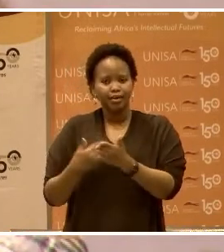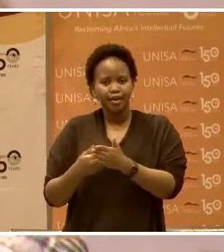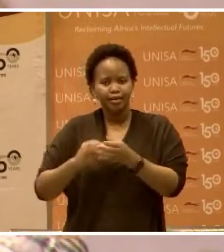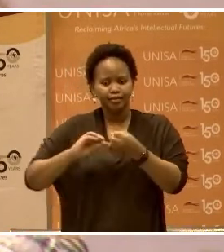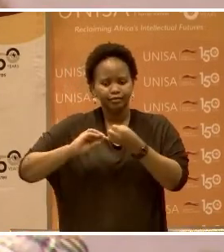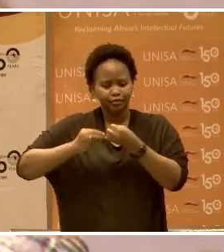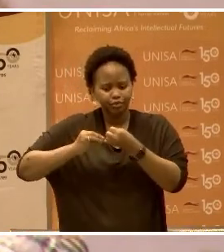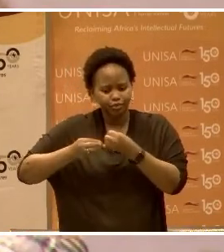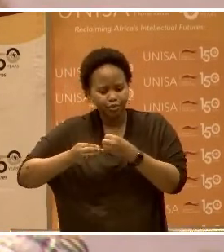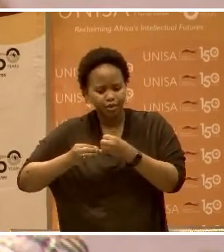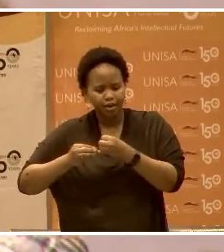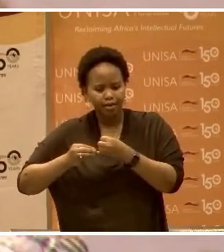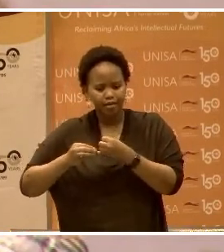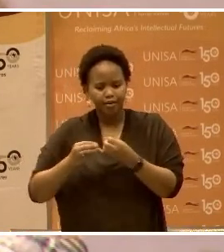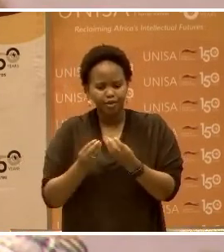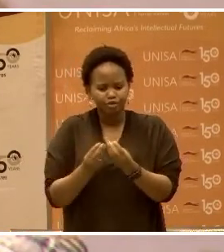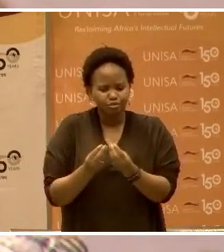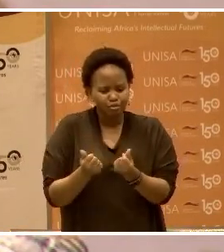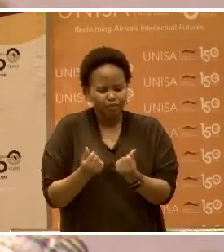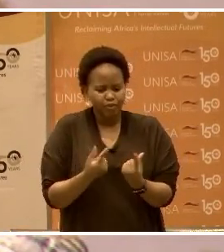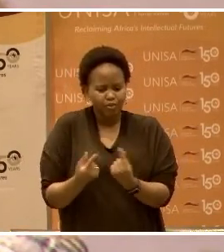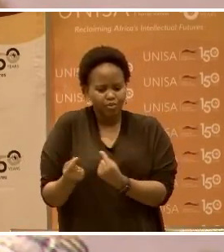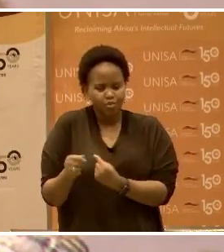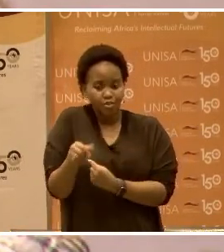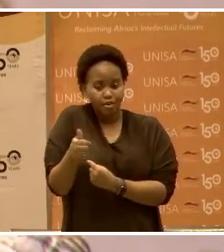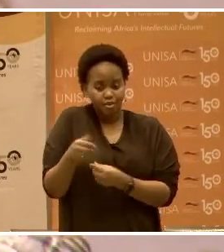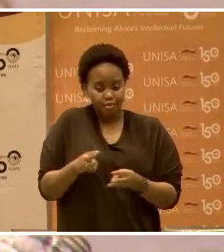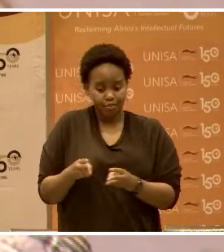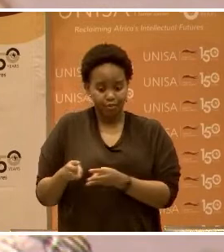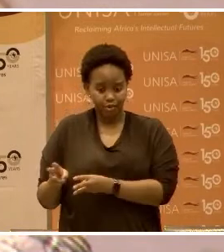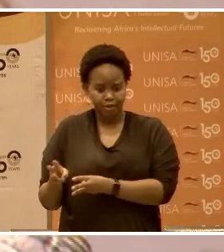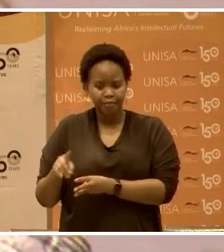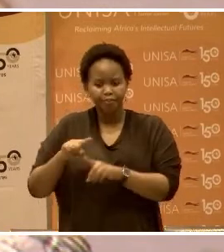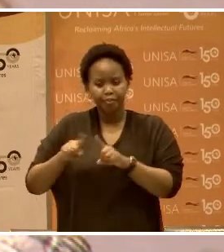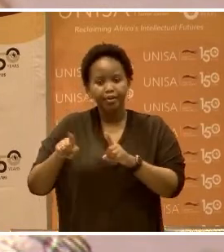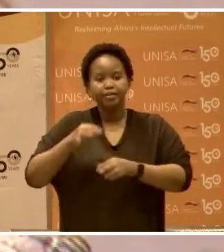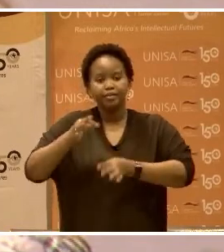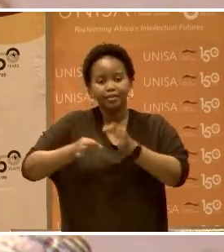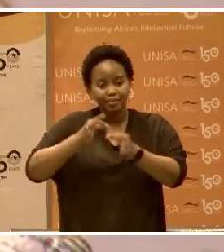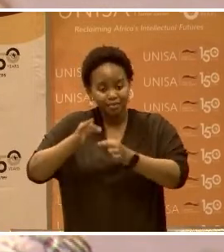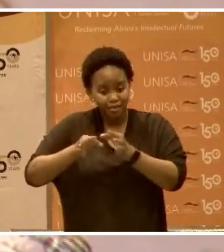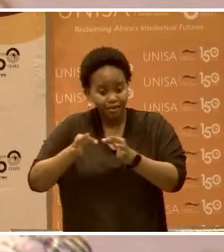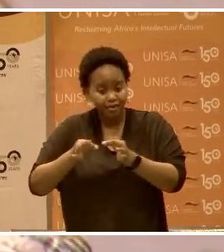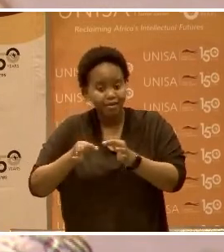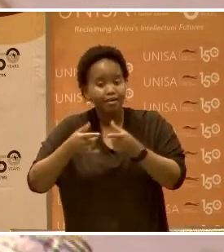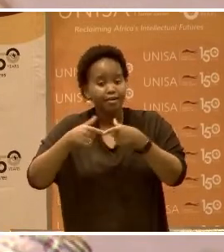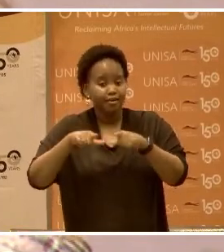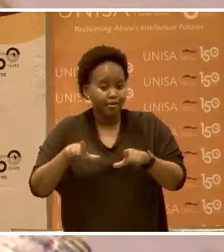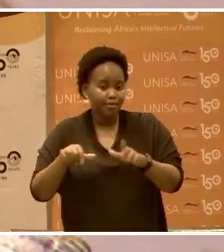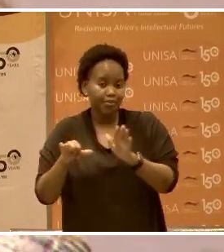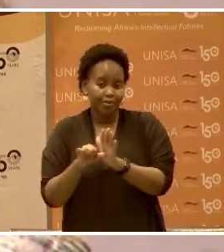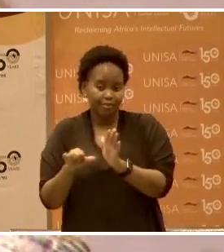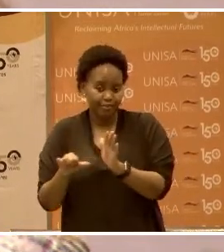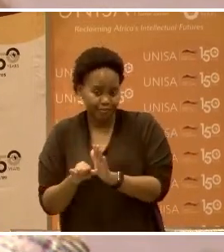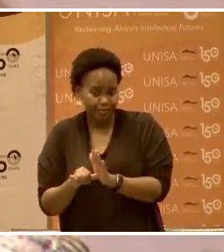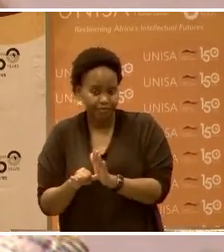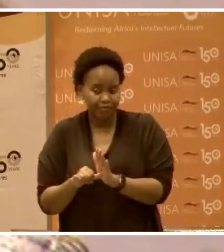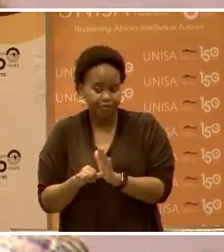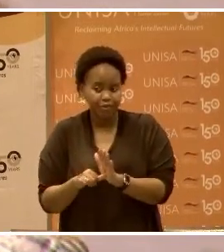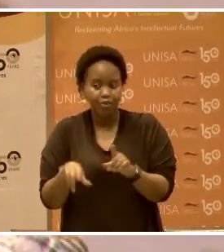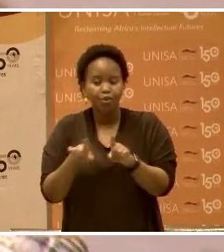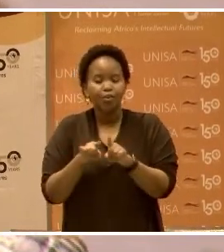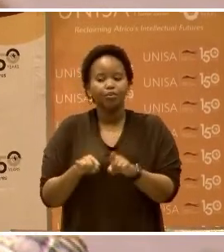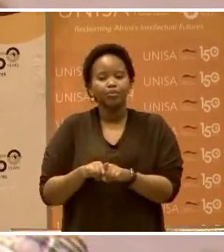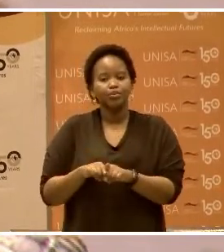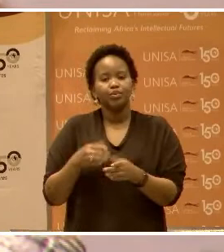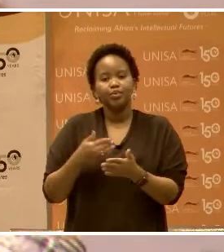indoctrinated to disregard the importance and value of language, those valued most by us, and think and act like